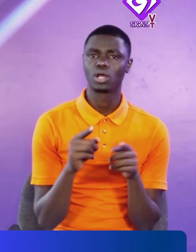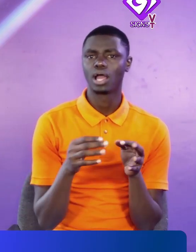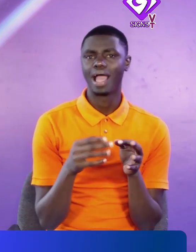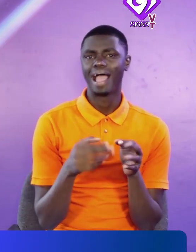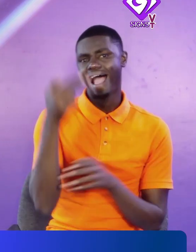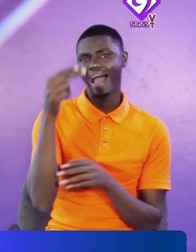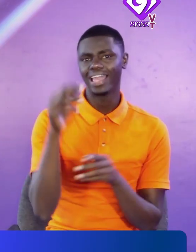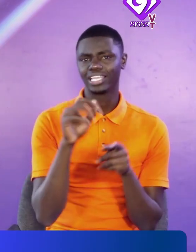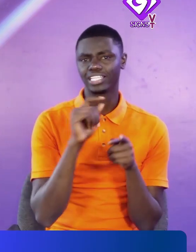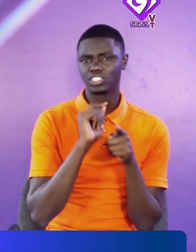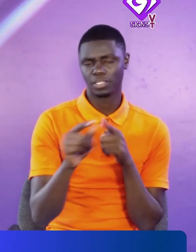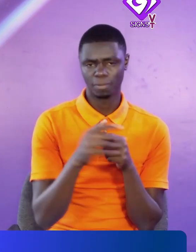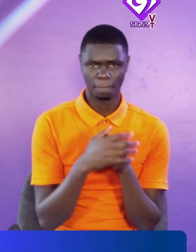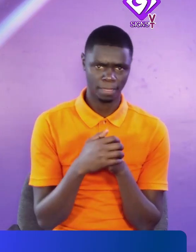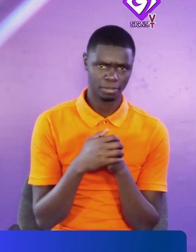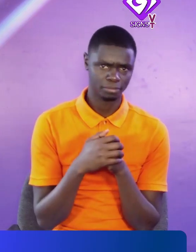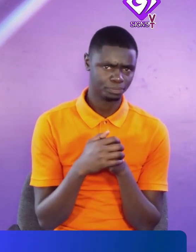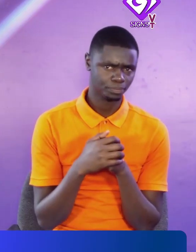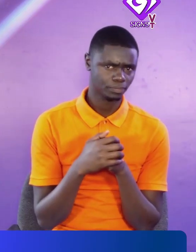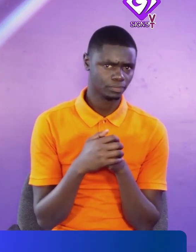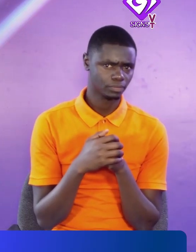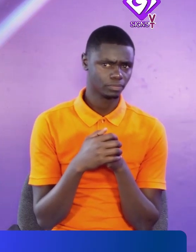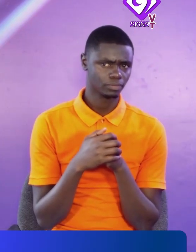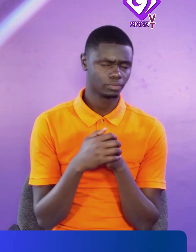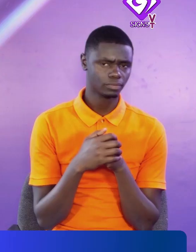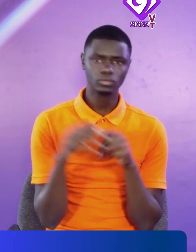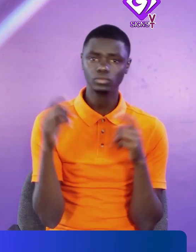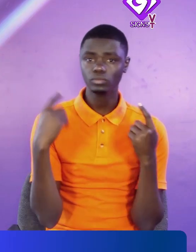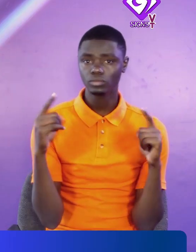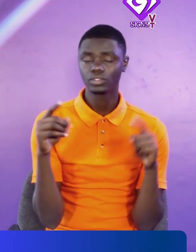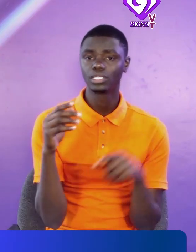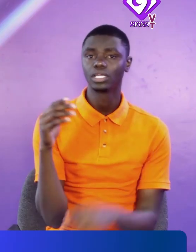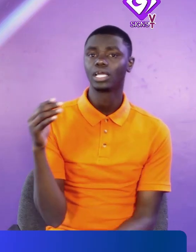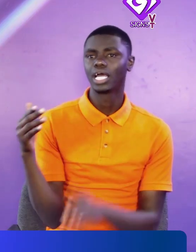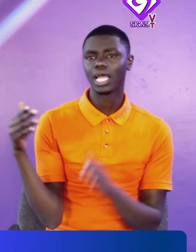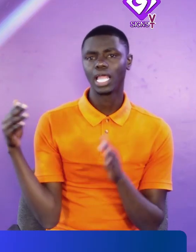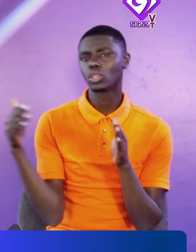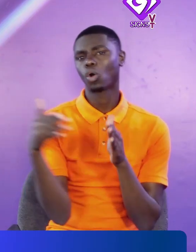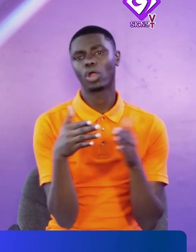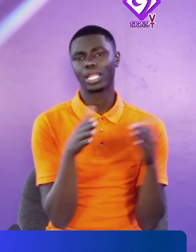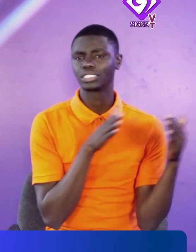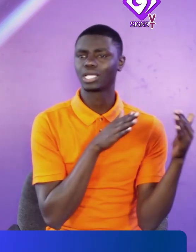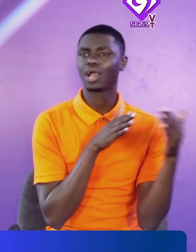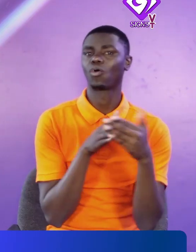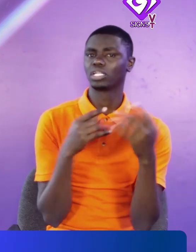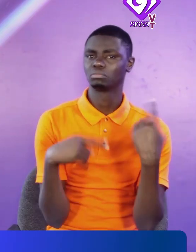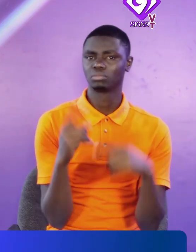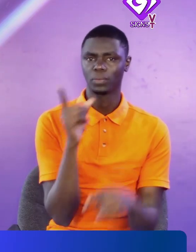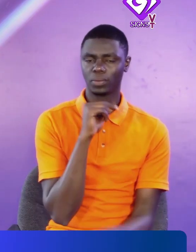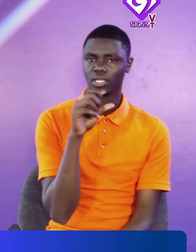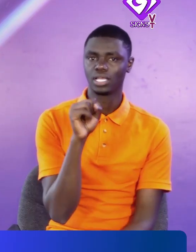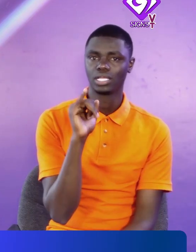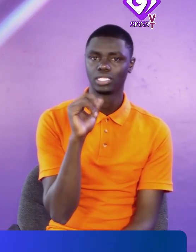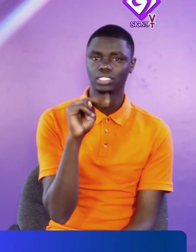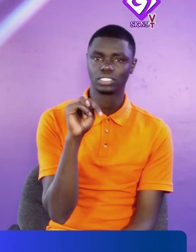Baku, Red Bull they were excelling in slow speed corners. Je, tunapoenda Singapore, unafikiri Red